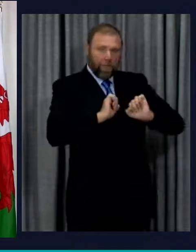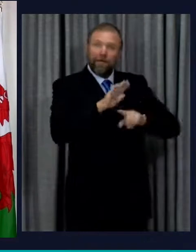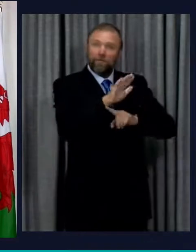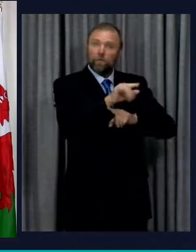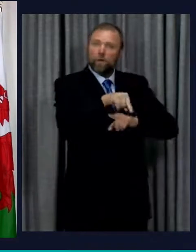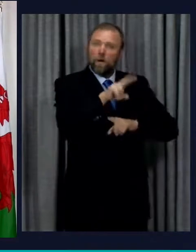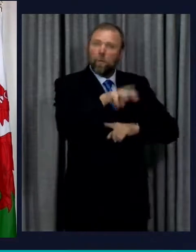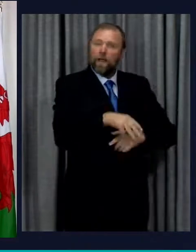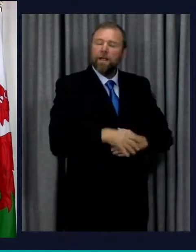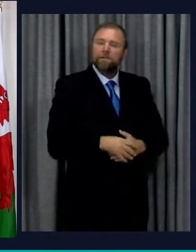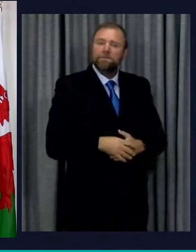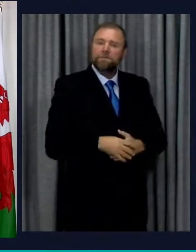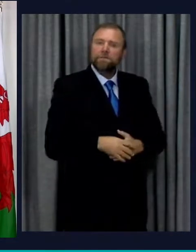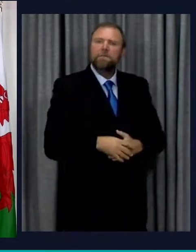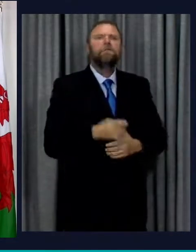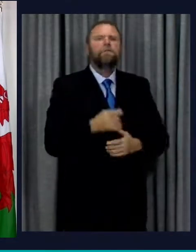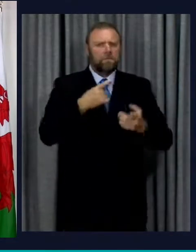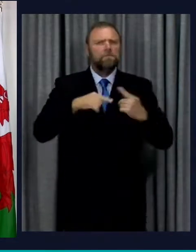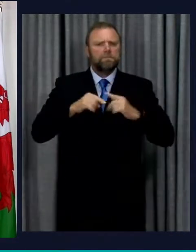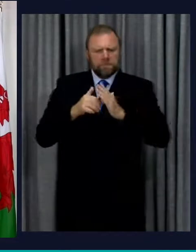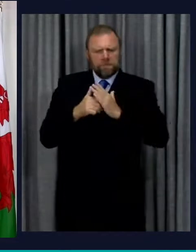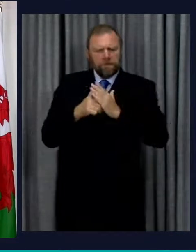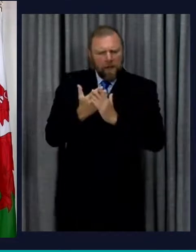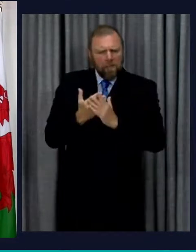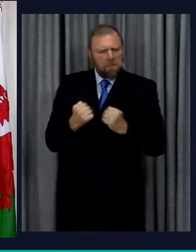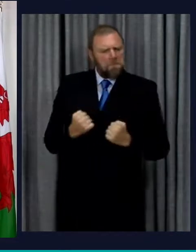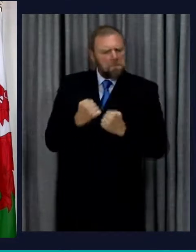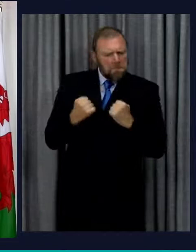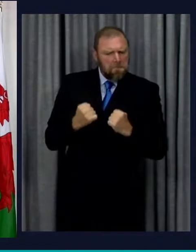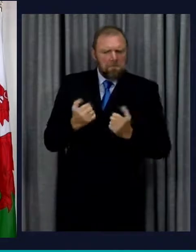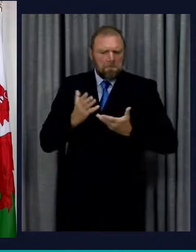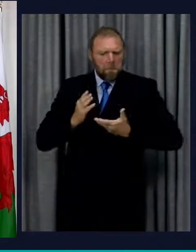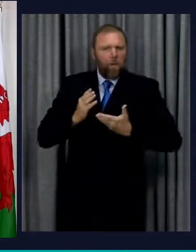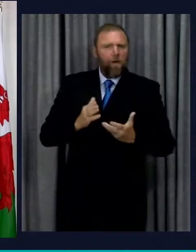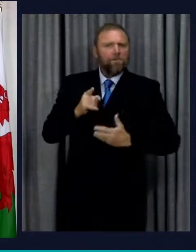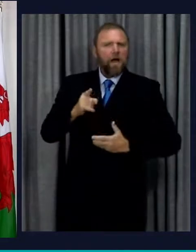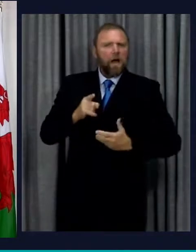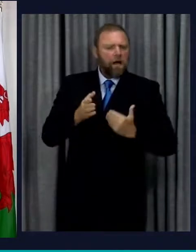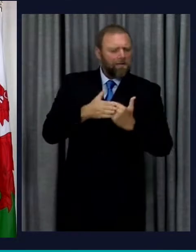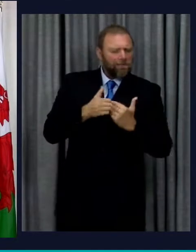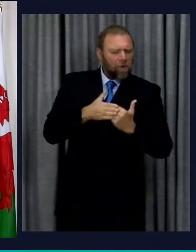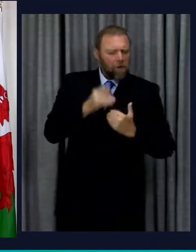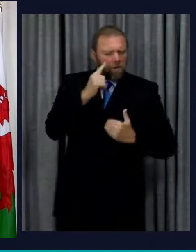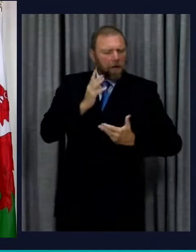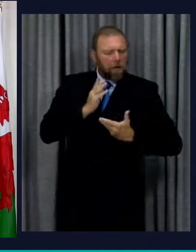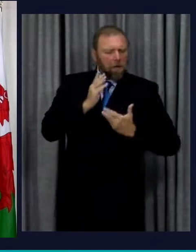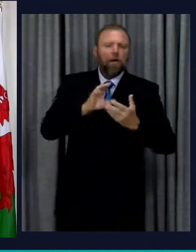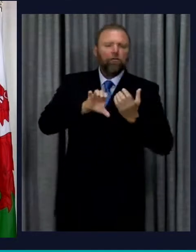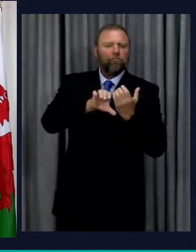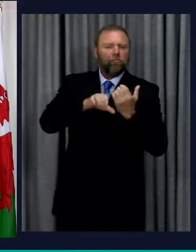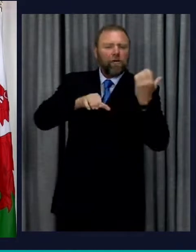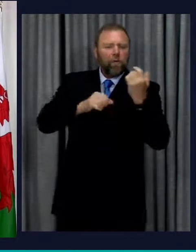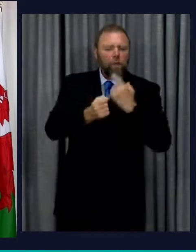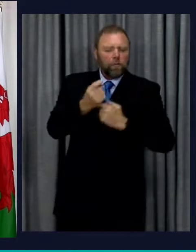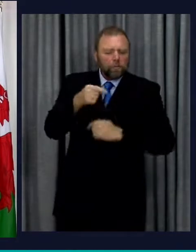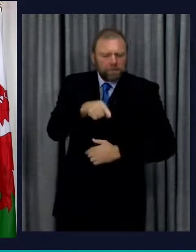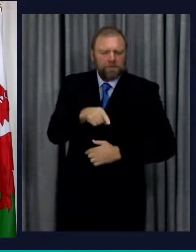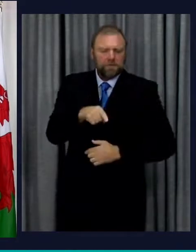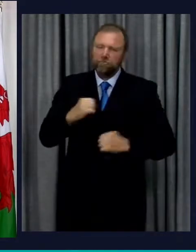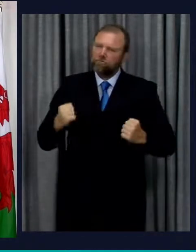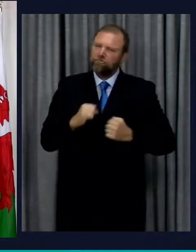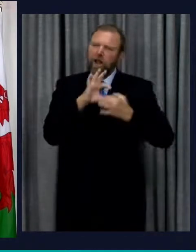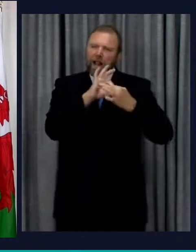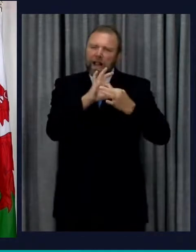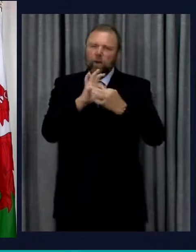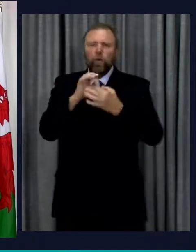will develop a coherent and compelling offer and explore further graduate retention opportunities, building strong linkages with